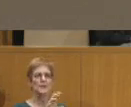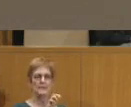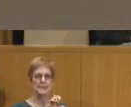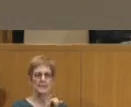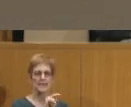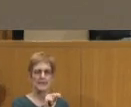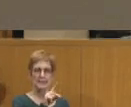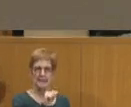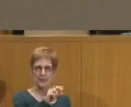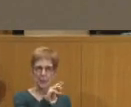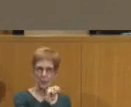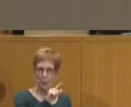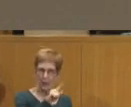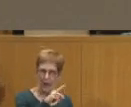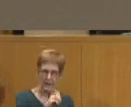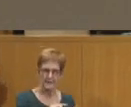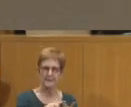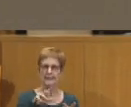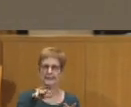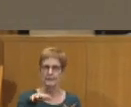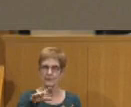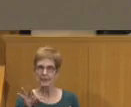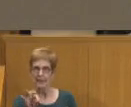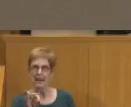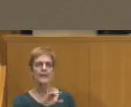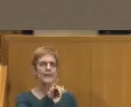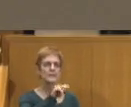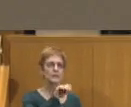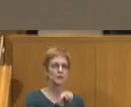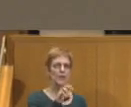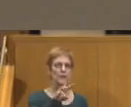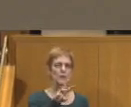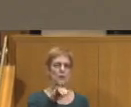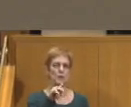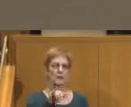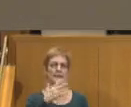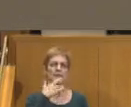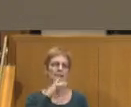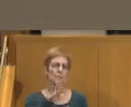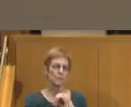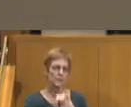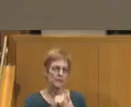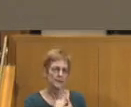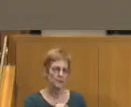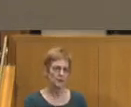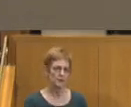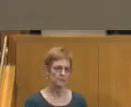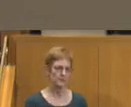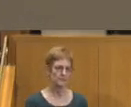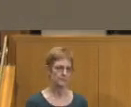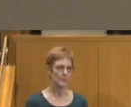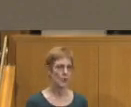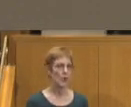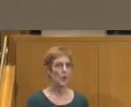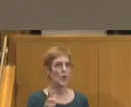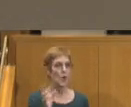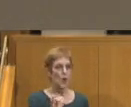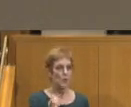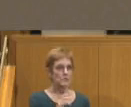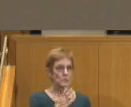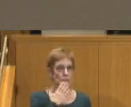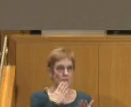campaign. Andy, thank you. Danitra, thank you. Tracy, Barbara, I'm so grateful to have